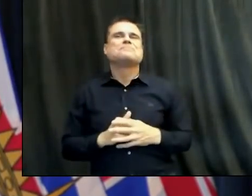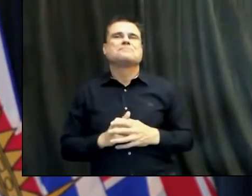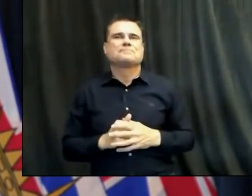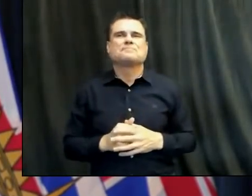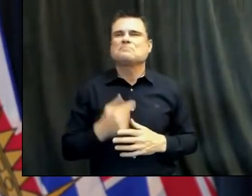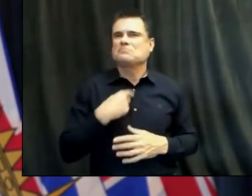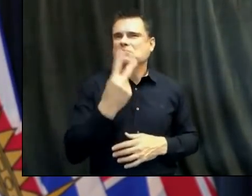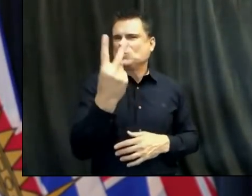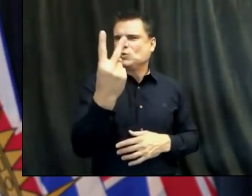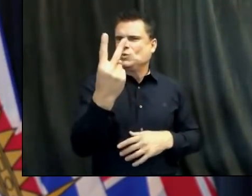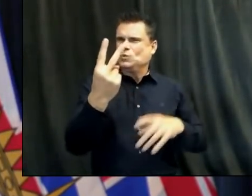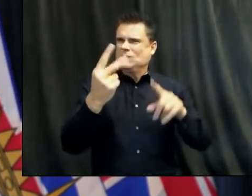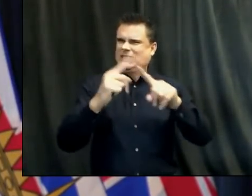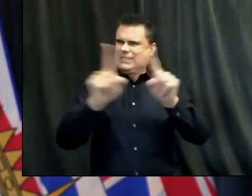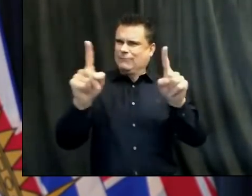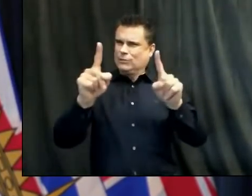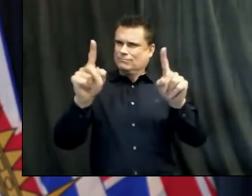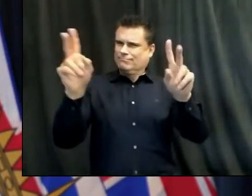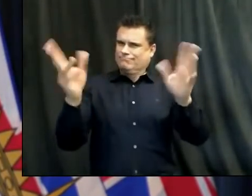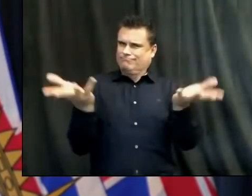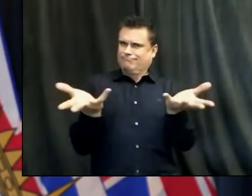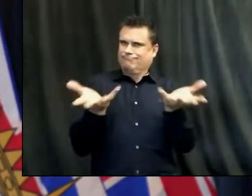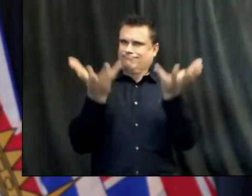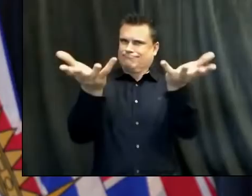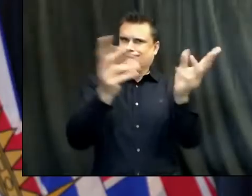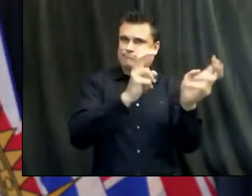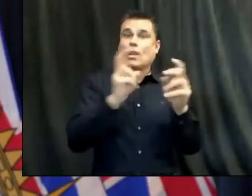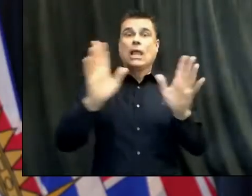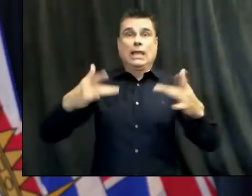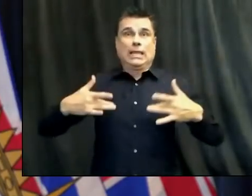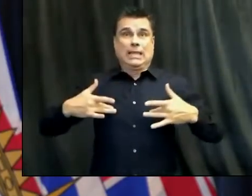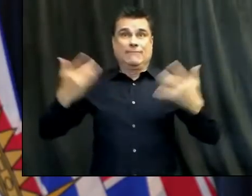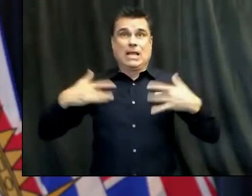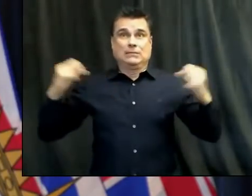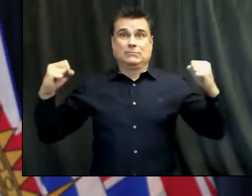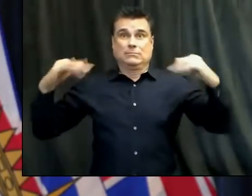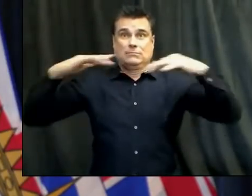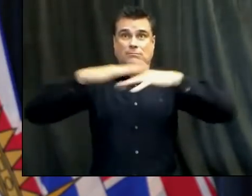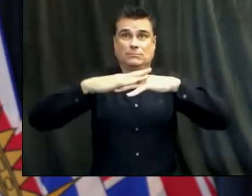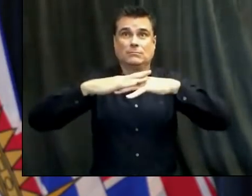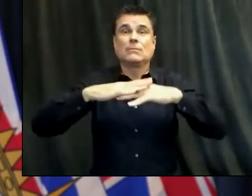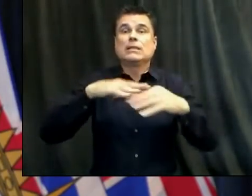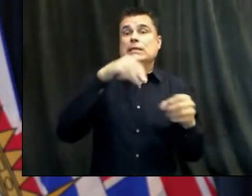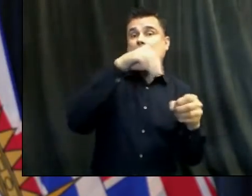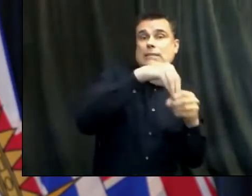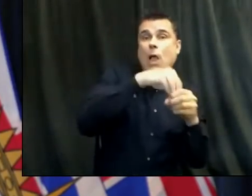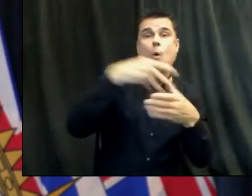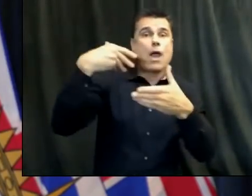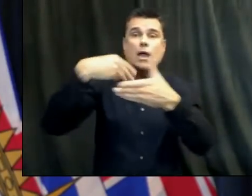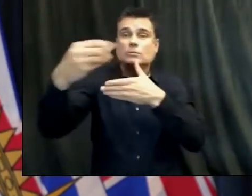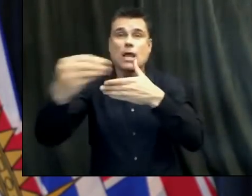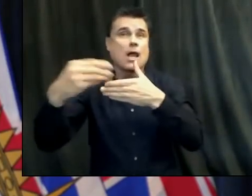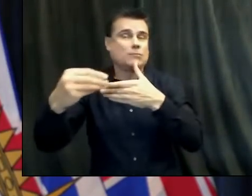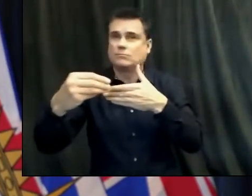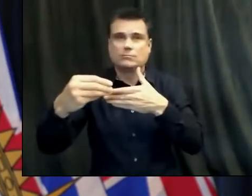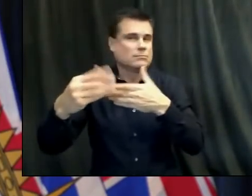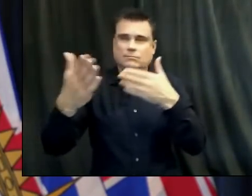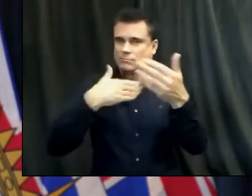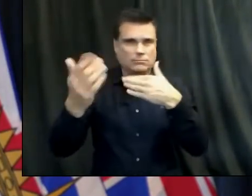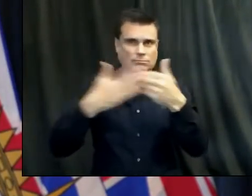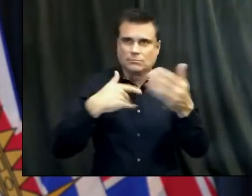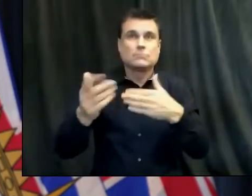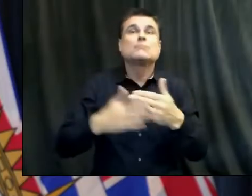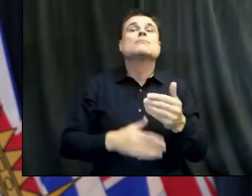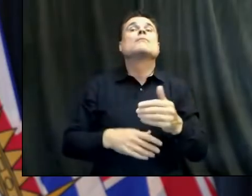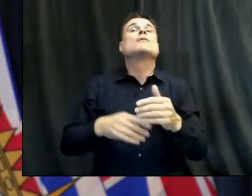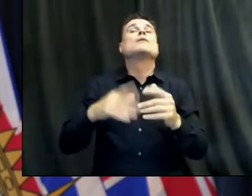for suspension of events, whether they're indoor or outdoor, even if it's a special holiday event. And I know those